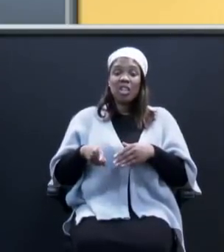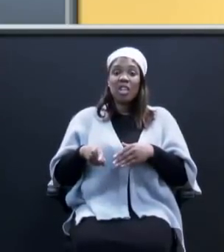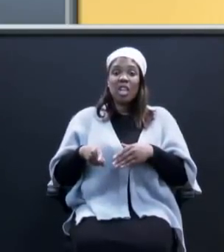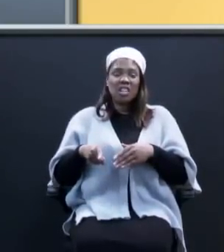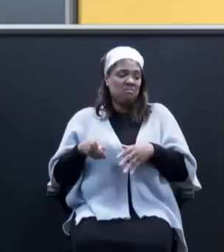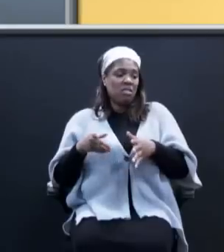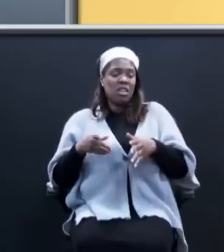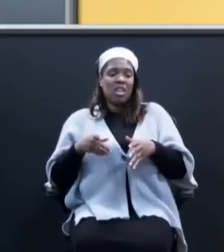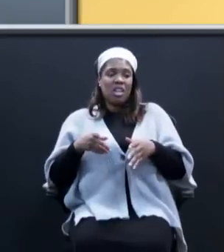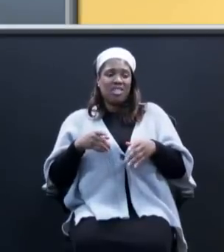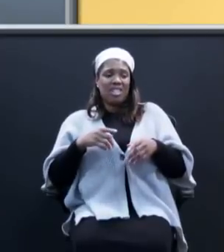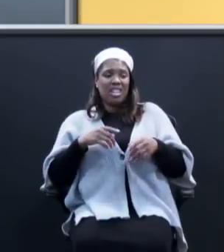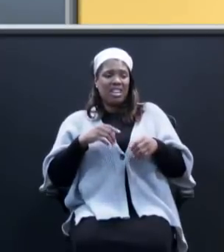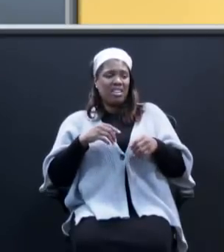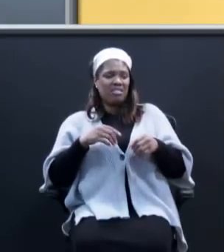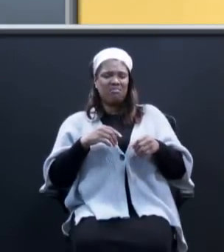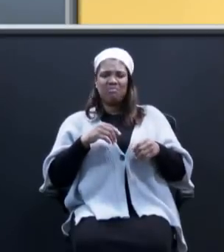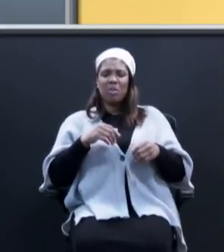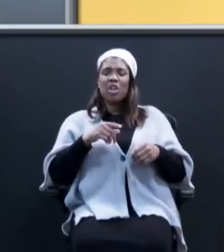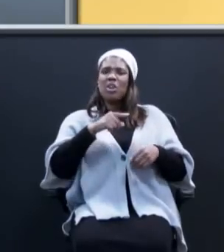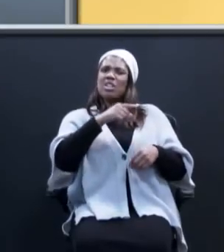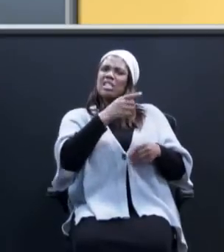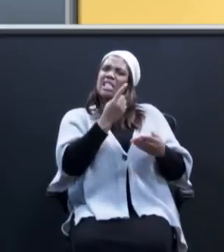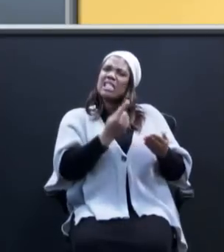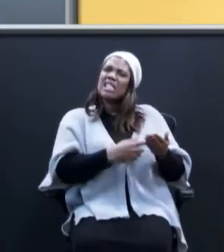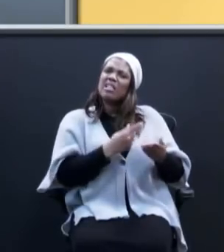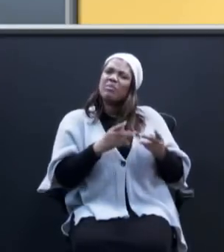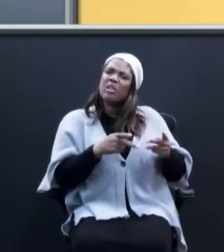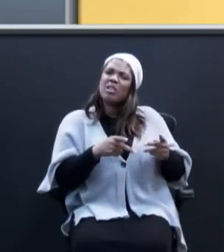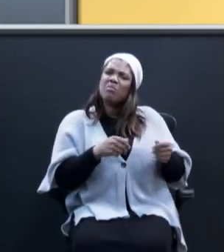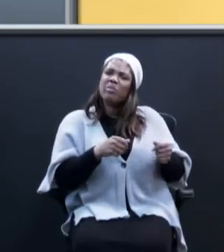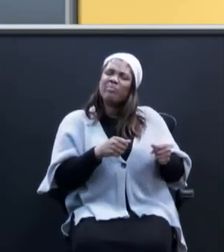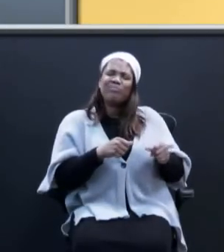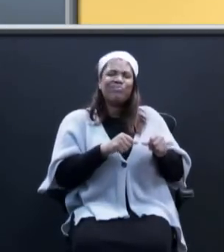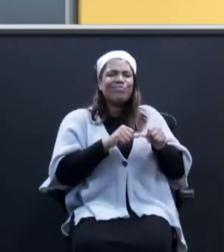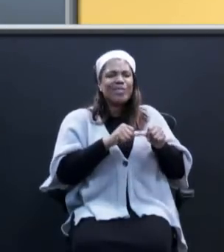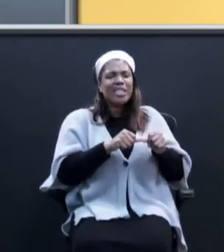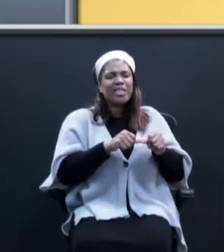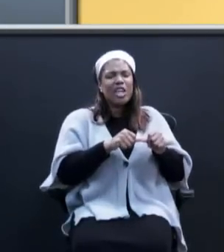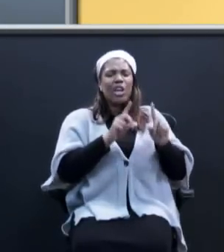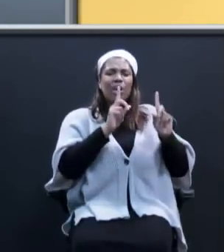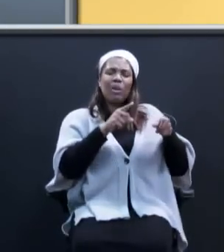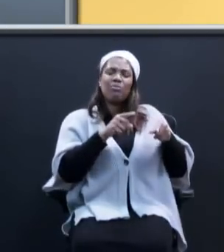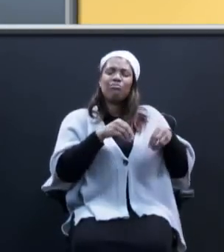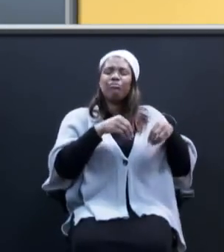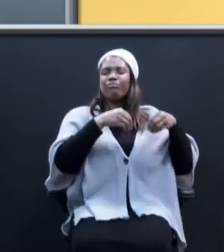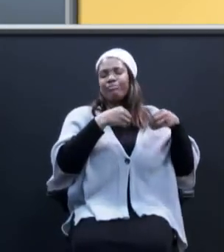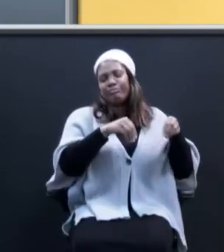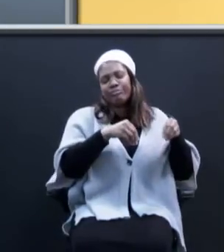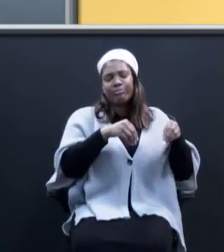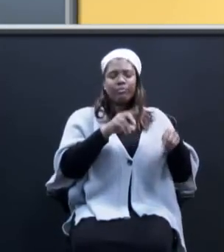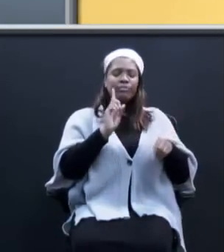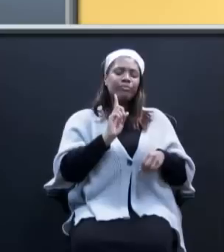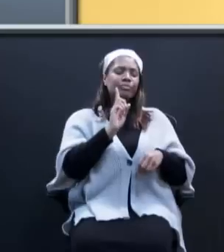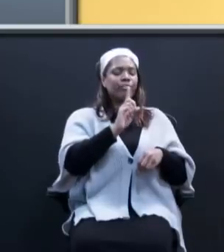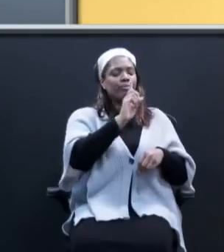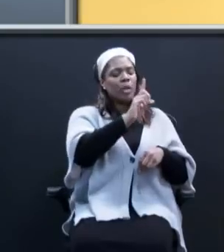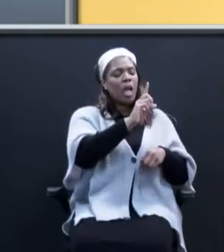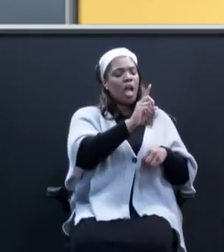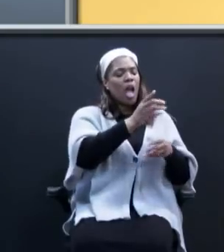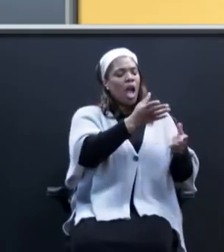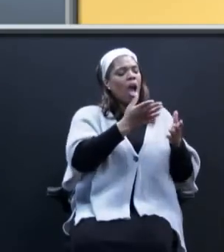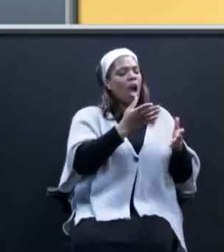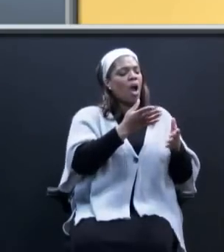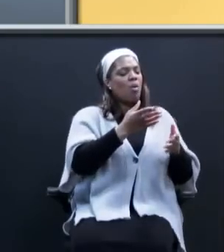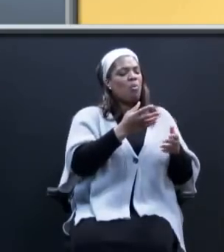lamb. There's something wrong with that. First thing is, you got to get a female lamb. Then